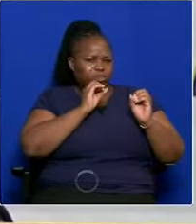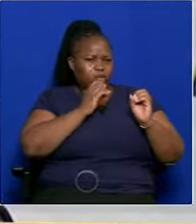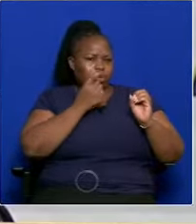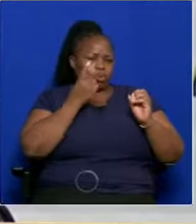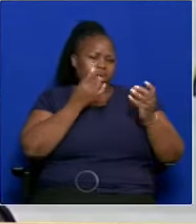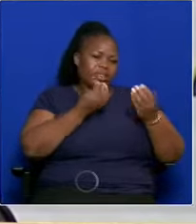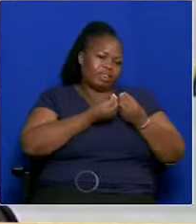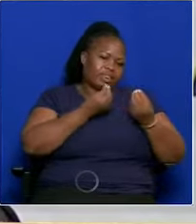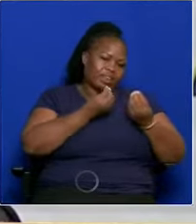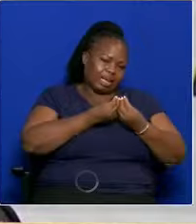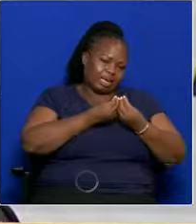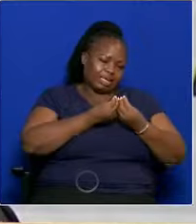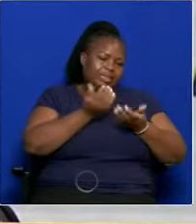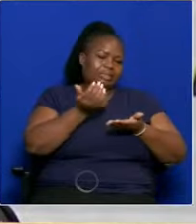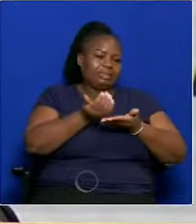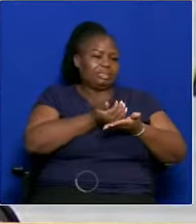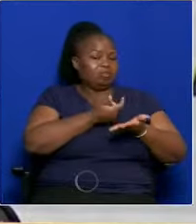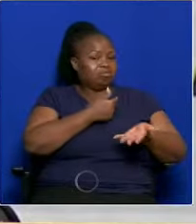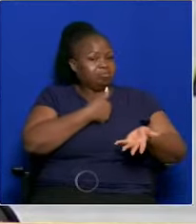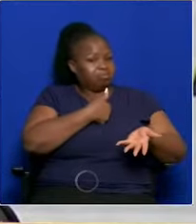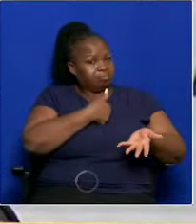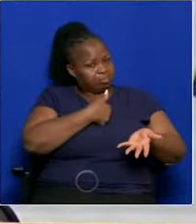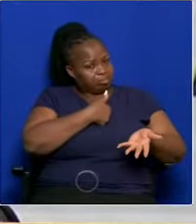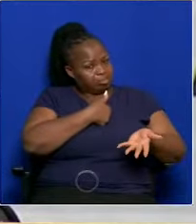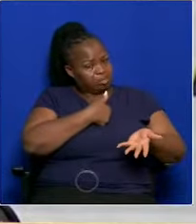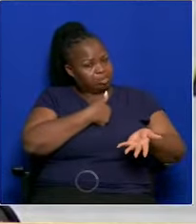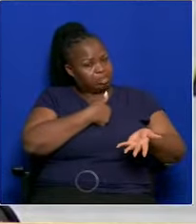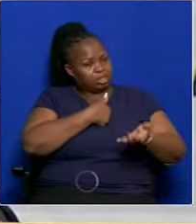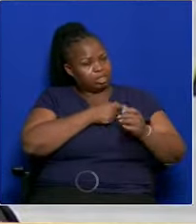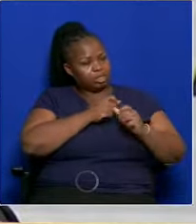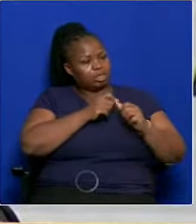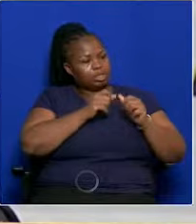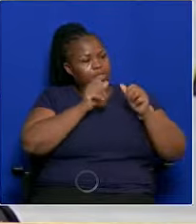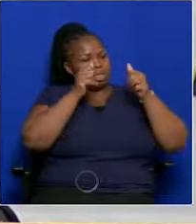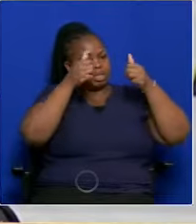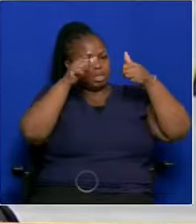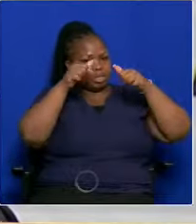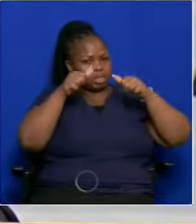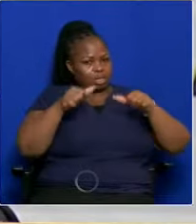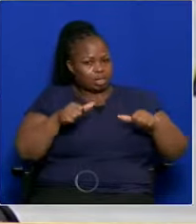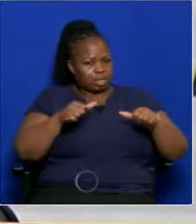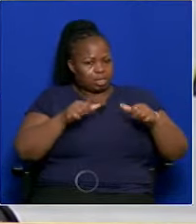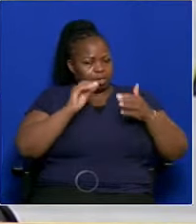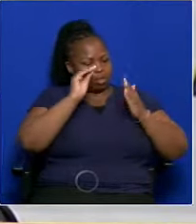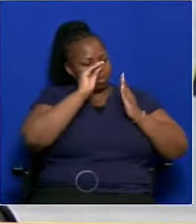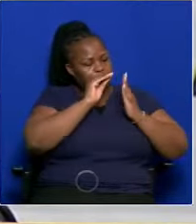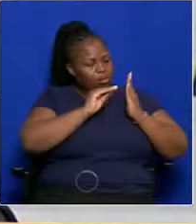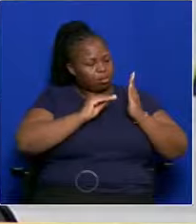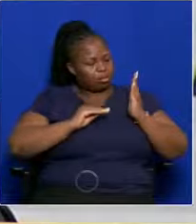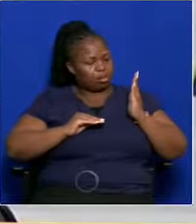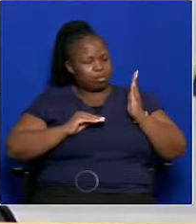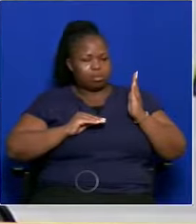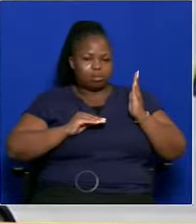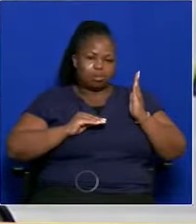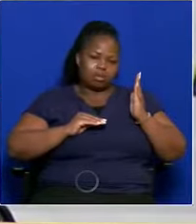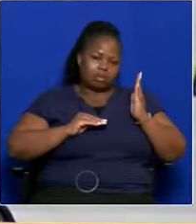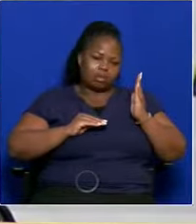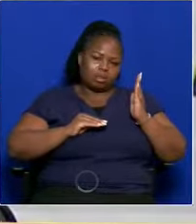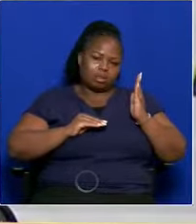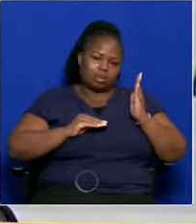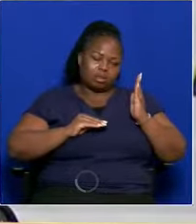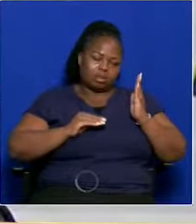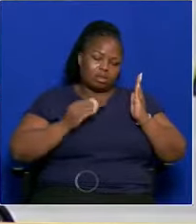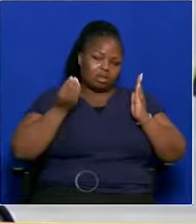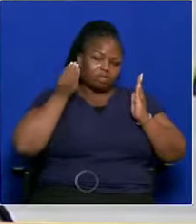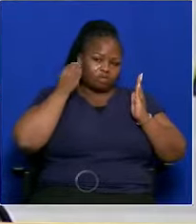saving me is when the protocol dictates, and when I write a information note